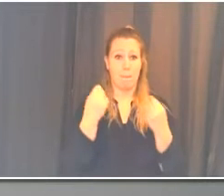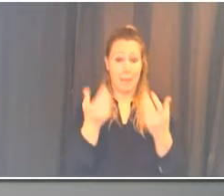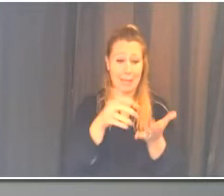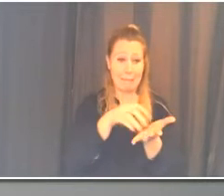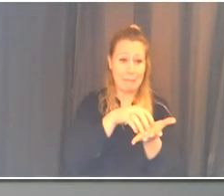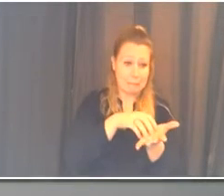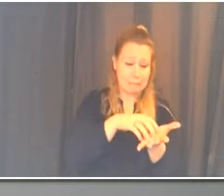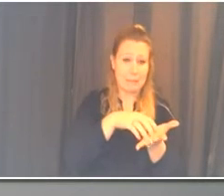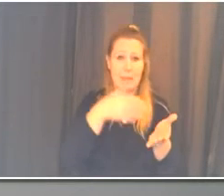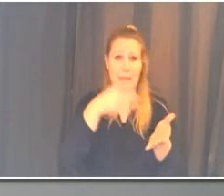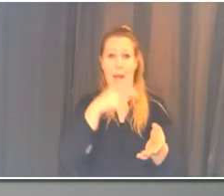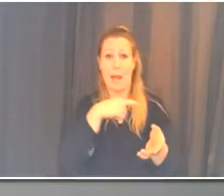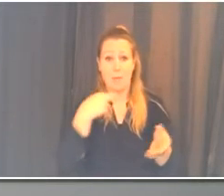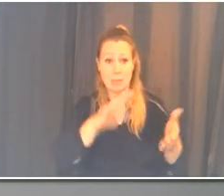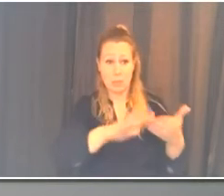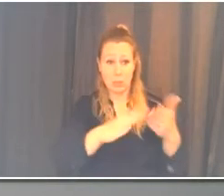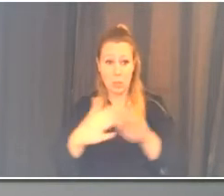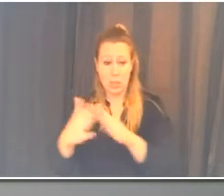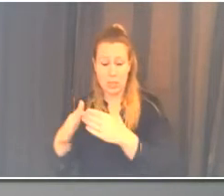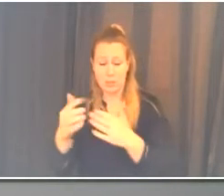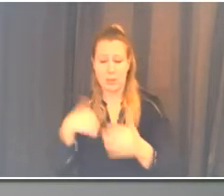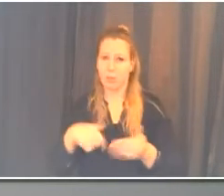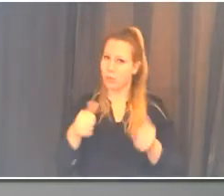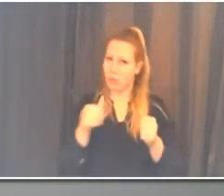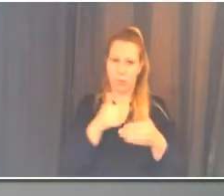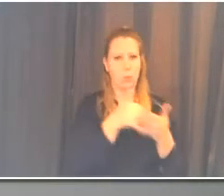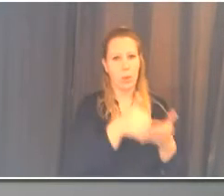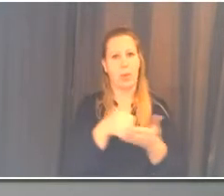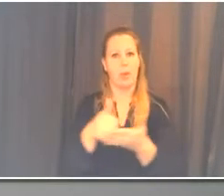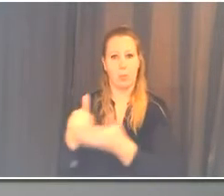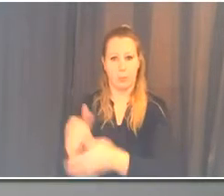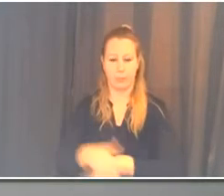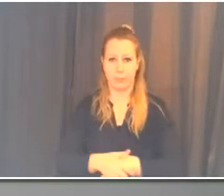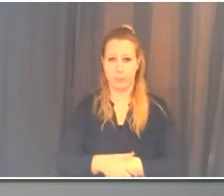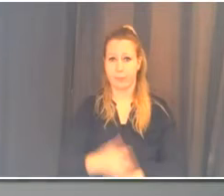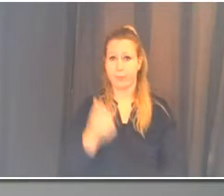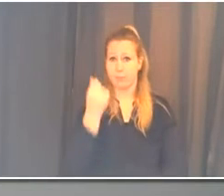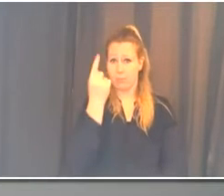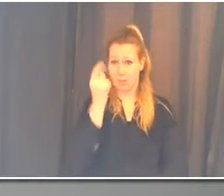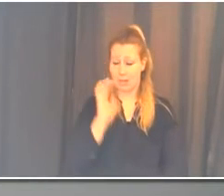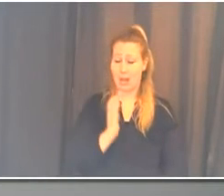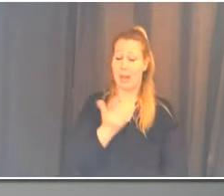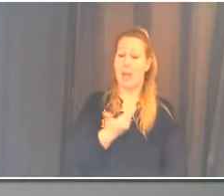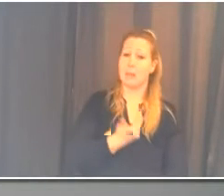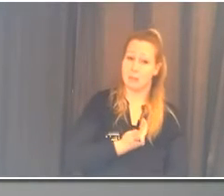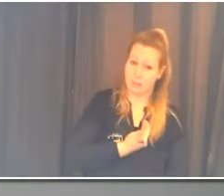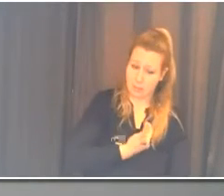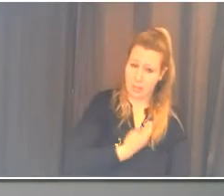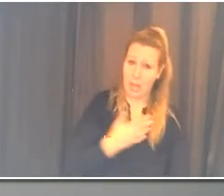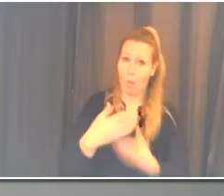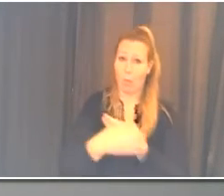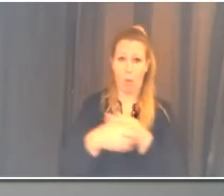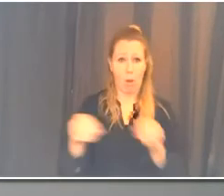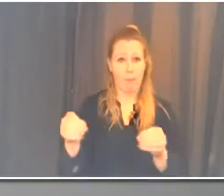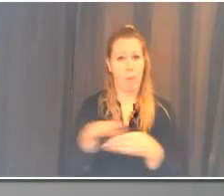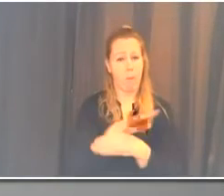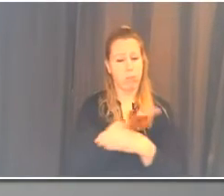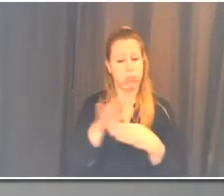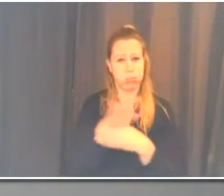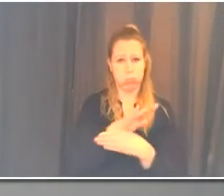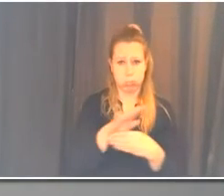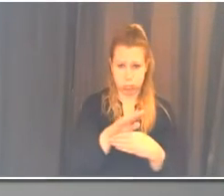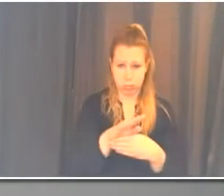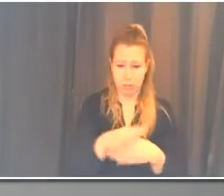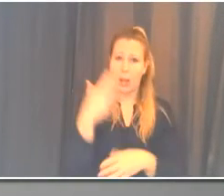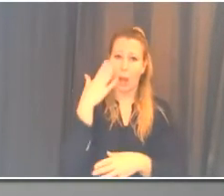filed one of the first virtual um Family offense petitions on behalf of a healthcare worker who was being stalked by her abuser and